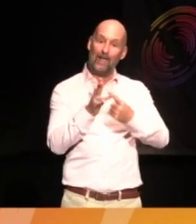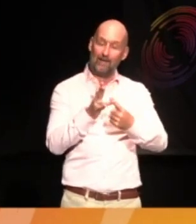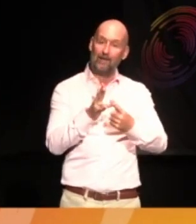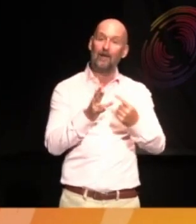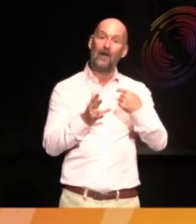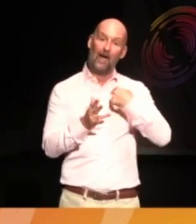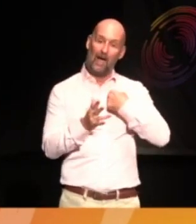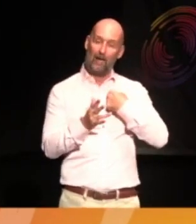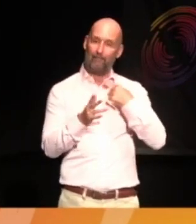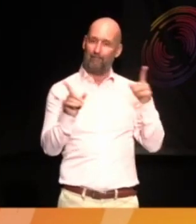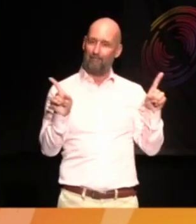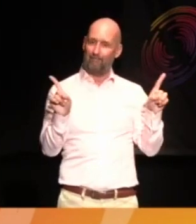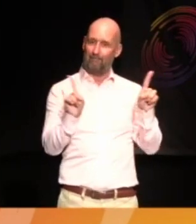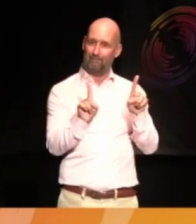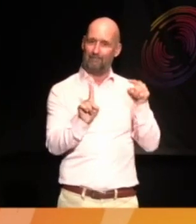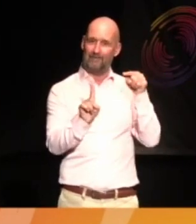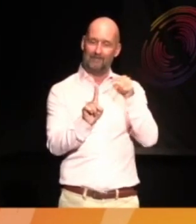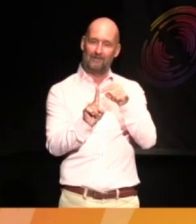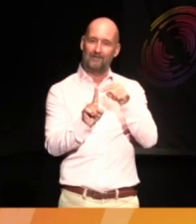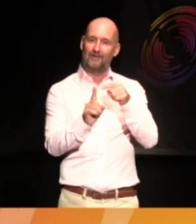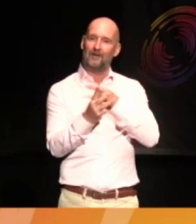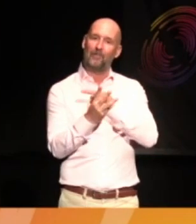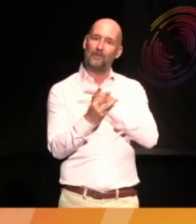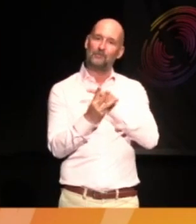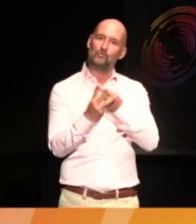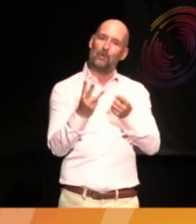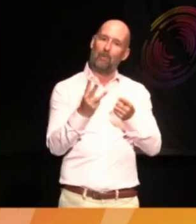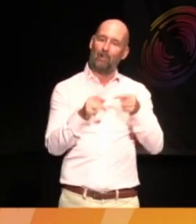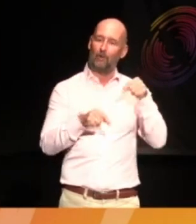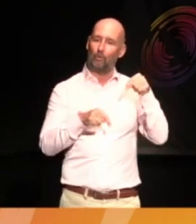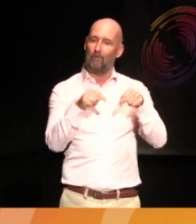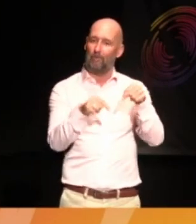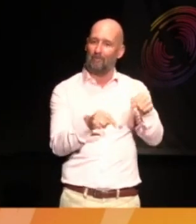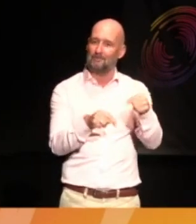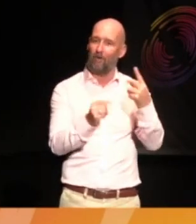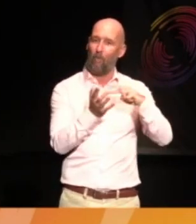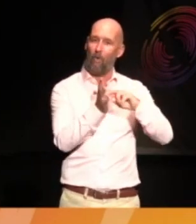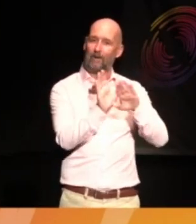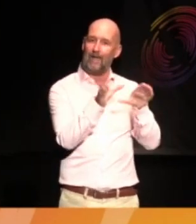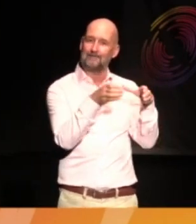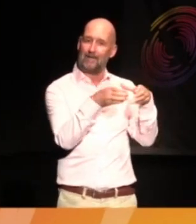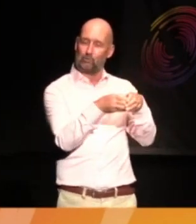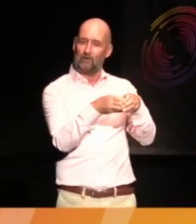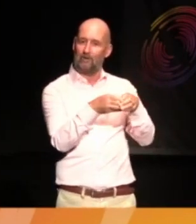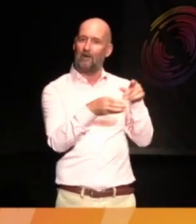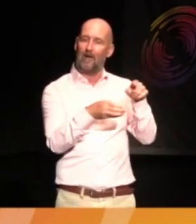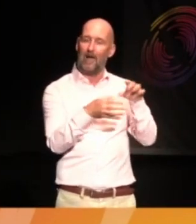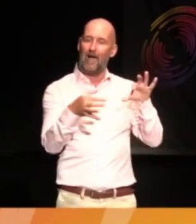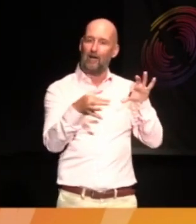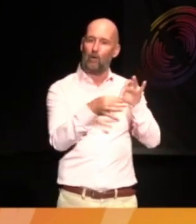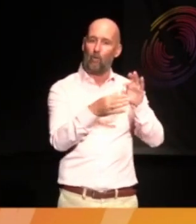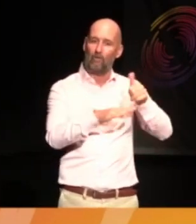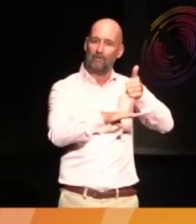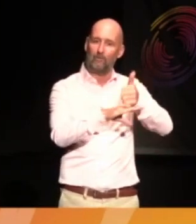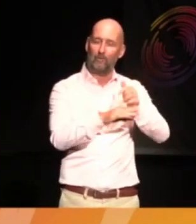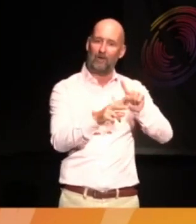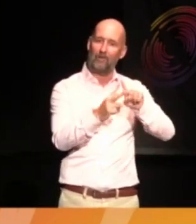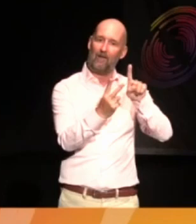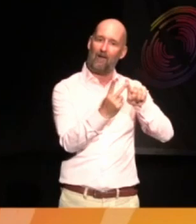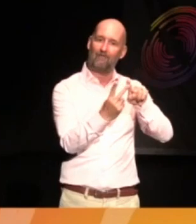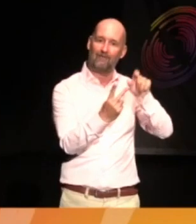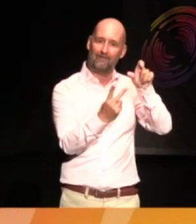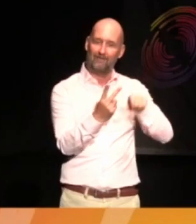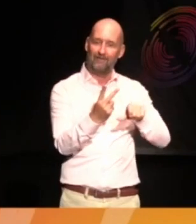half of the Cripples, which is an organisation that I co-founded with my other half, who's